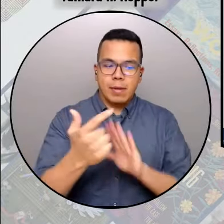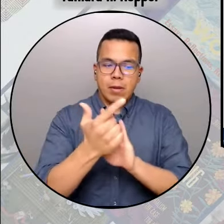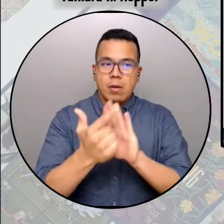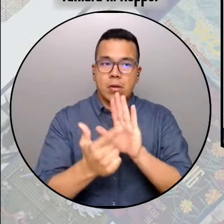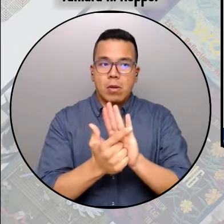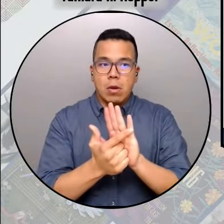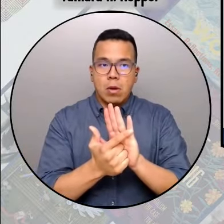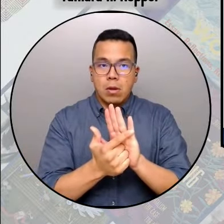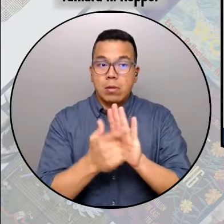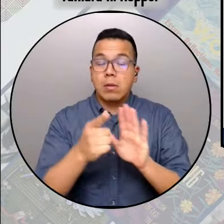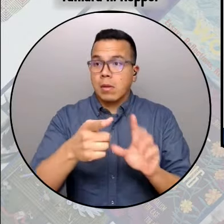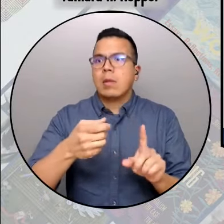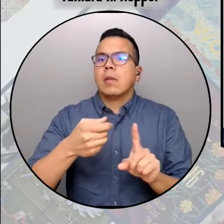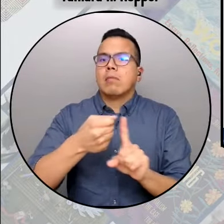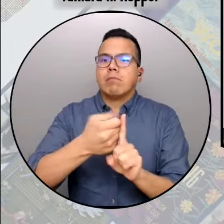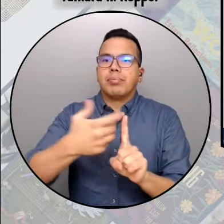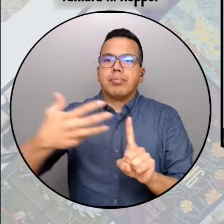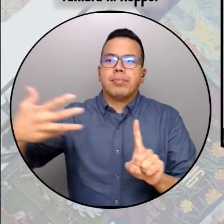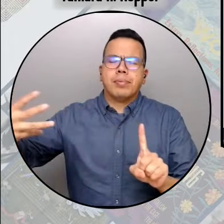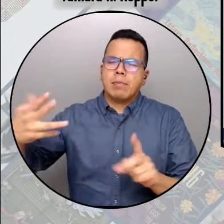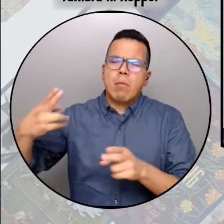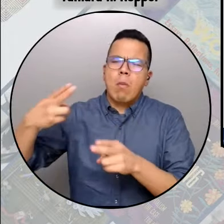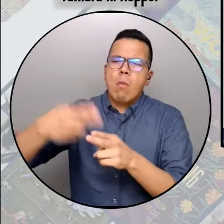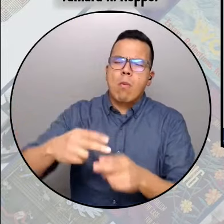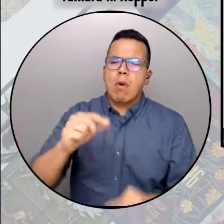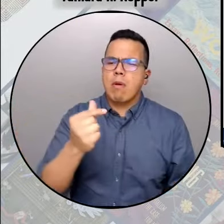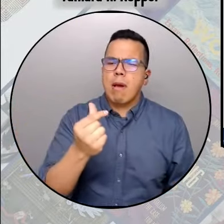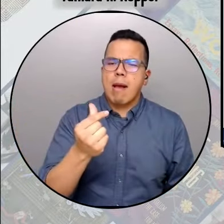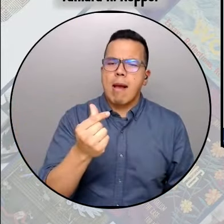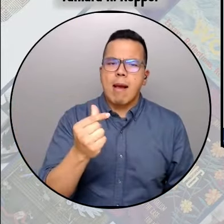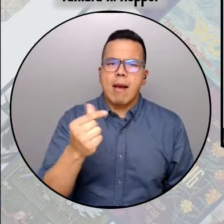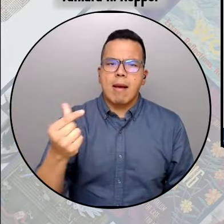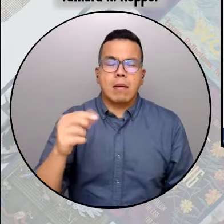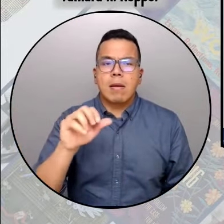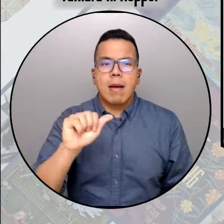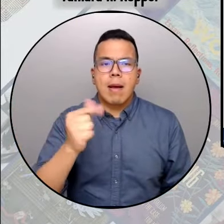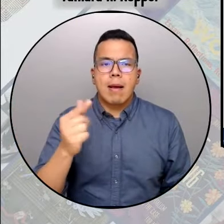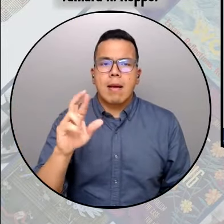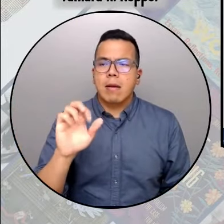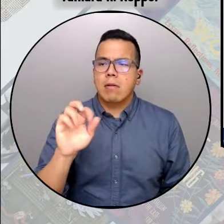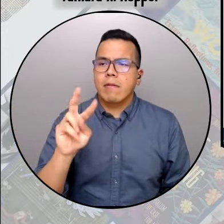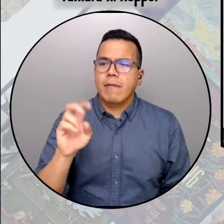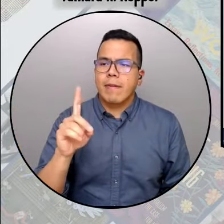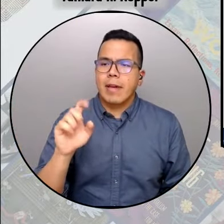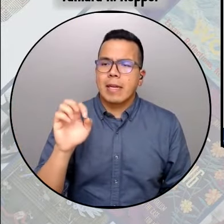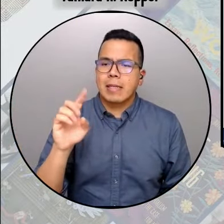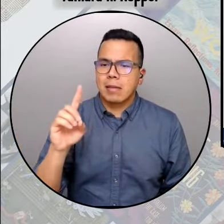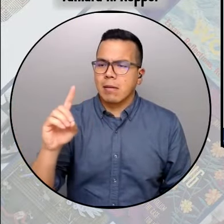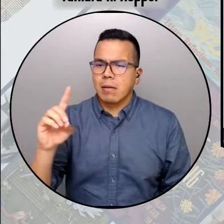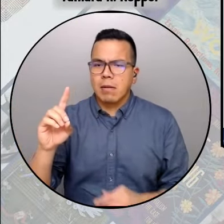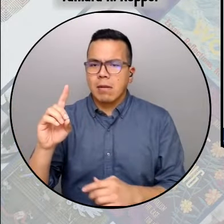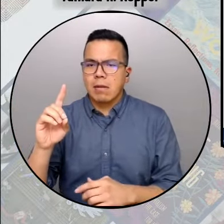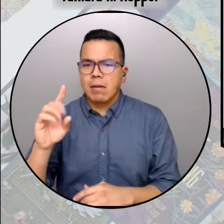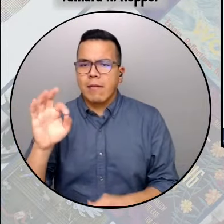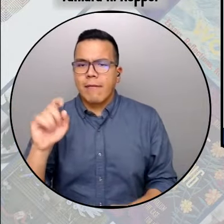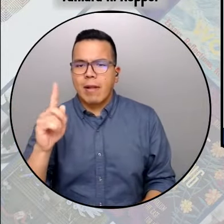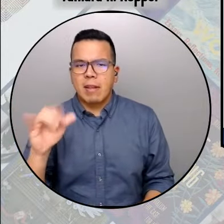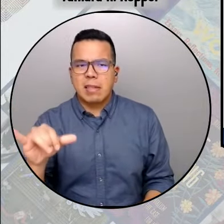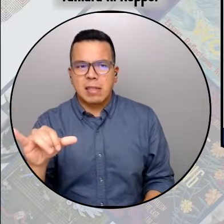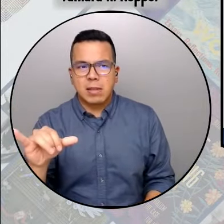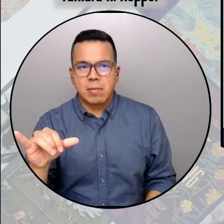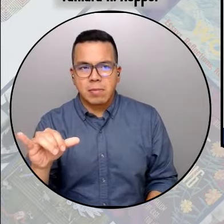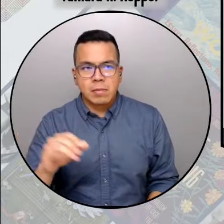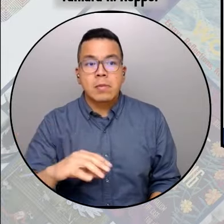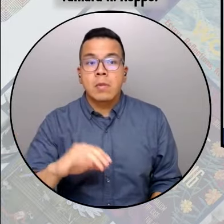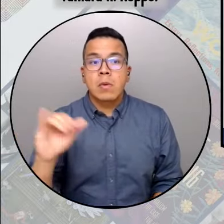aggravated felonies. So, you know, here's some more stuff. Now, crimes of moral turpitude. This is a, you know, kind of a broad category.